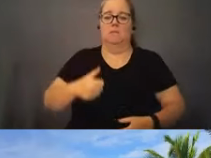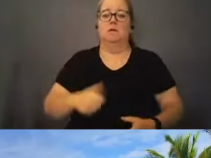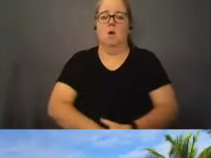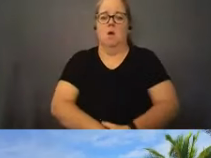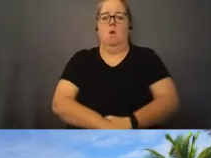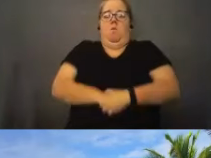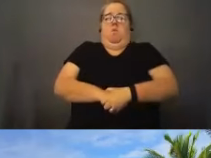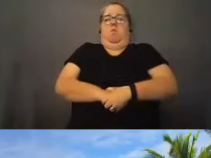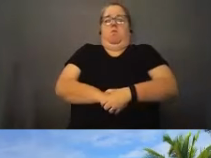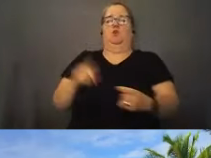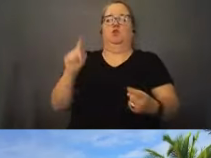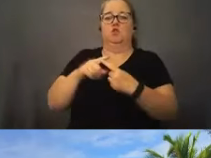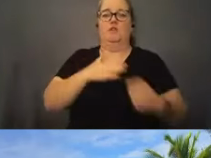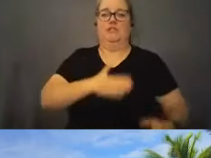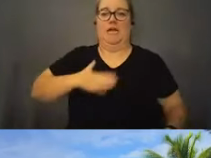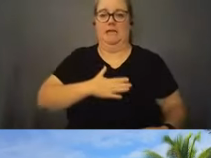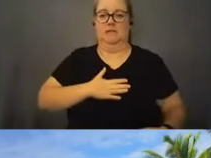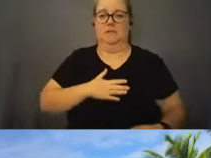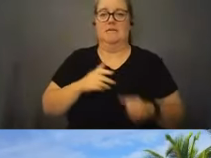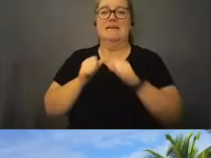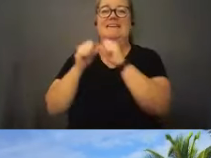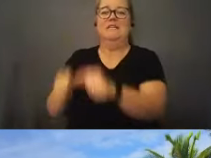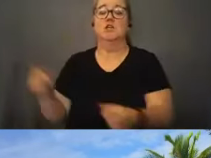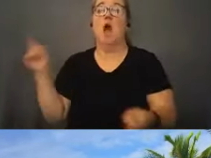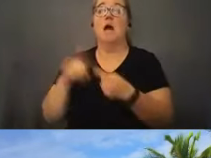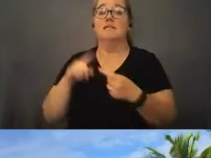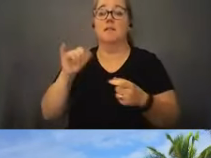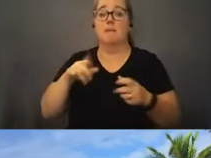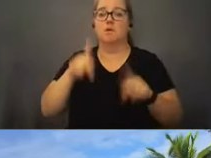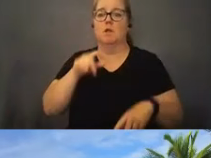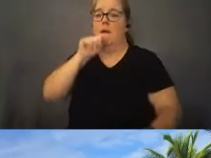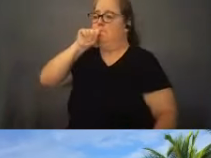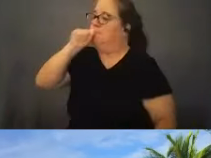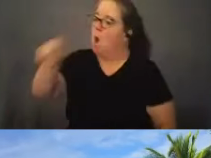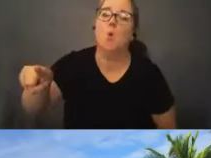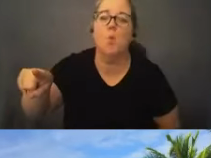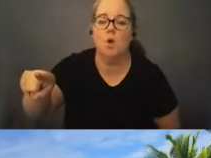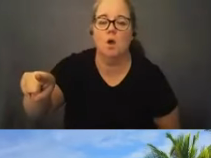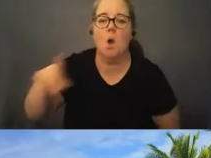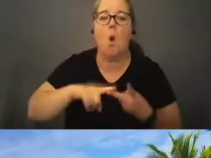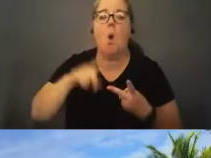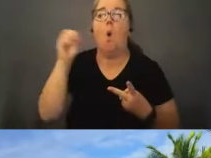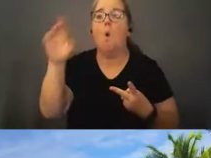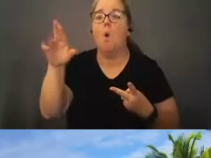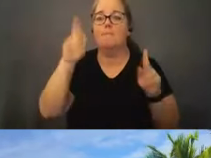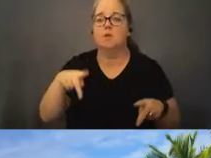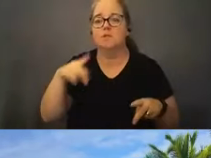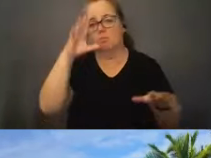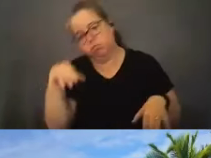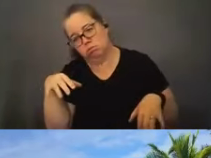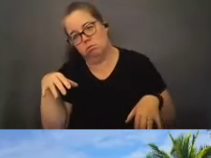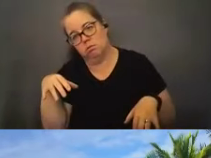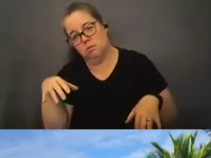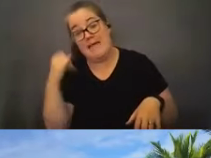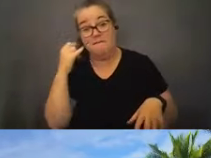chest. Continue performing abdominal thrusts until the obstruction is removed or the victim becomes unconscious. If the victim becomes